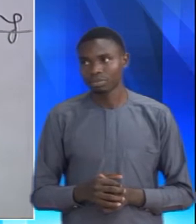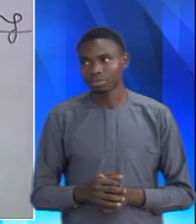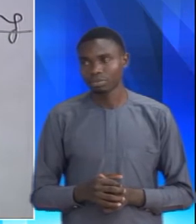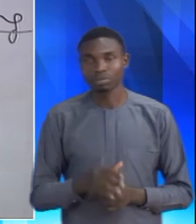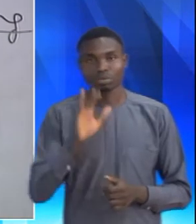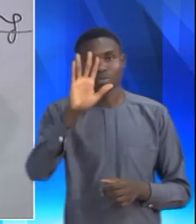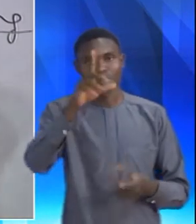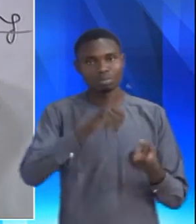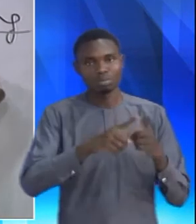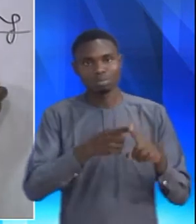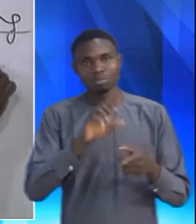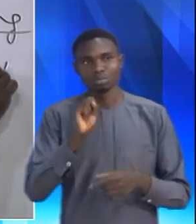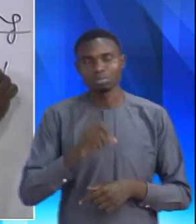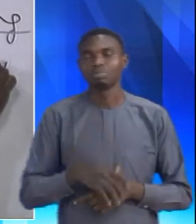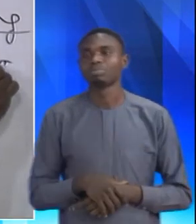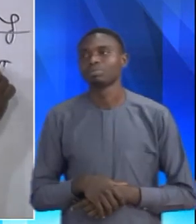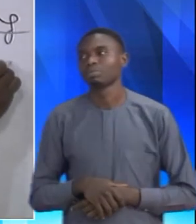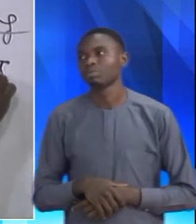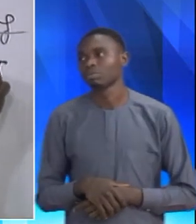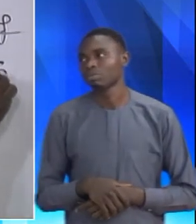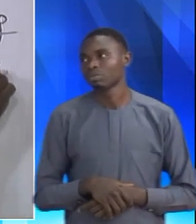Your friends.